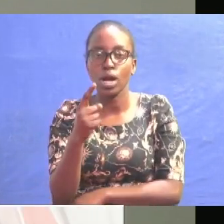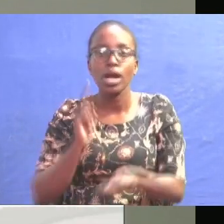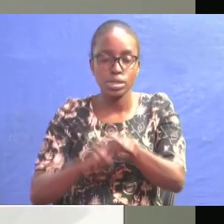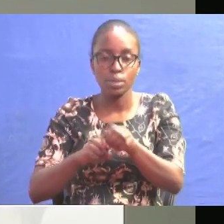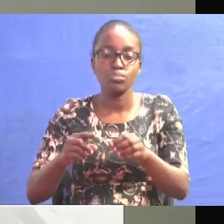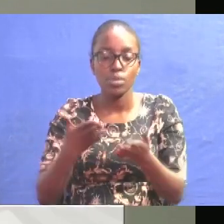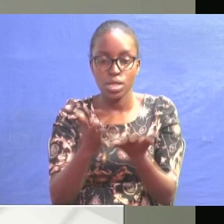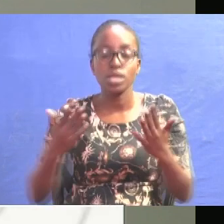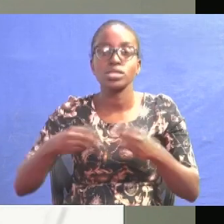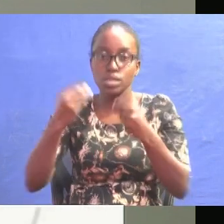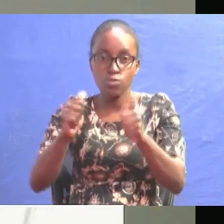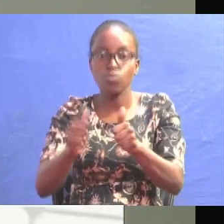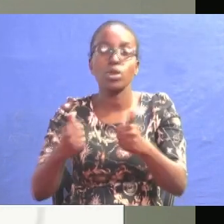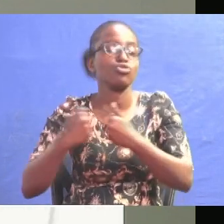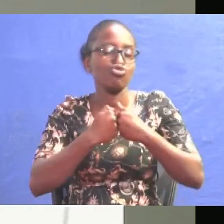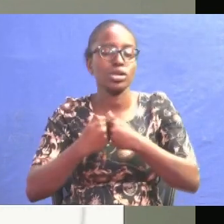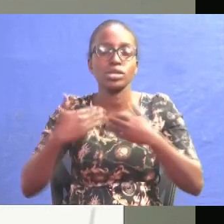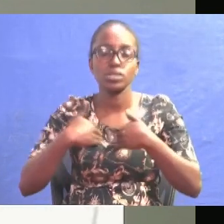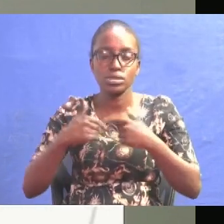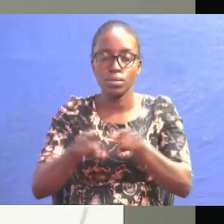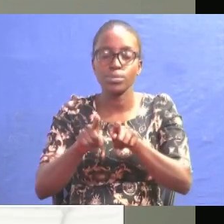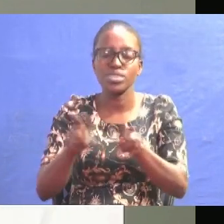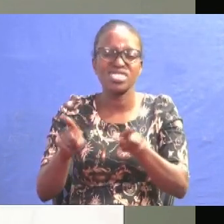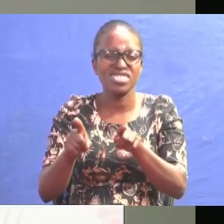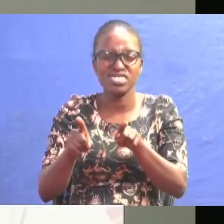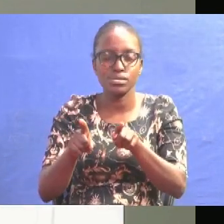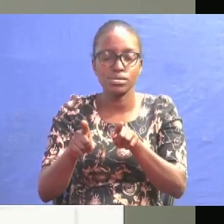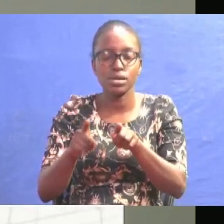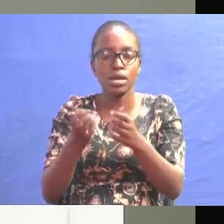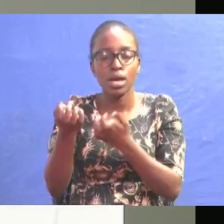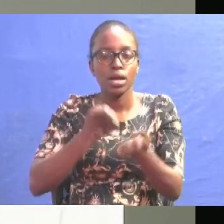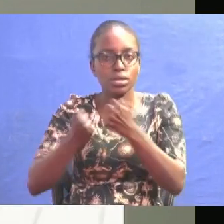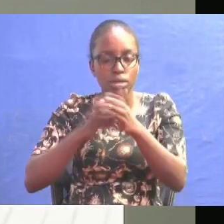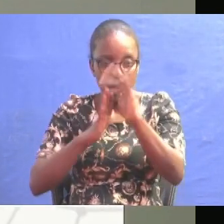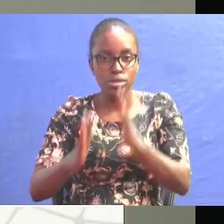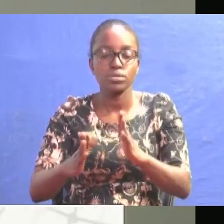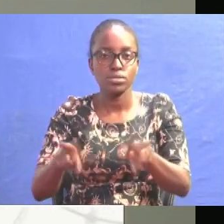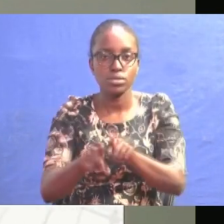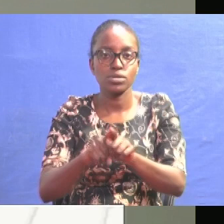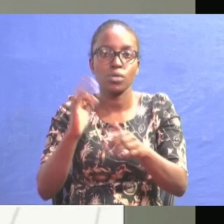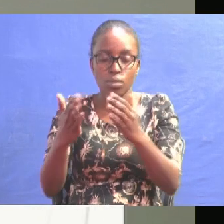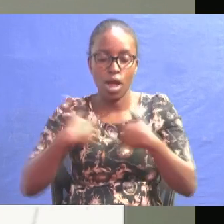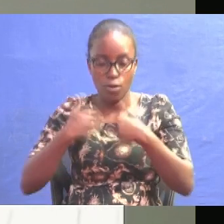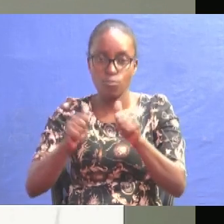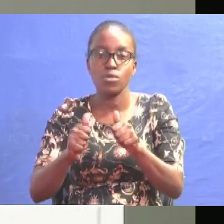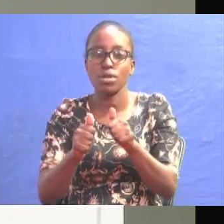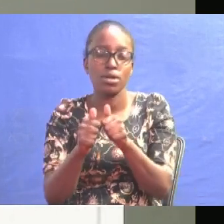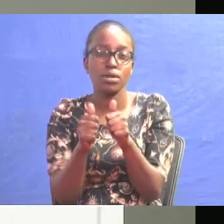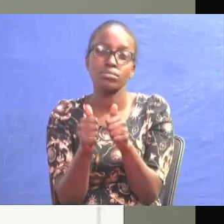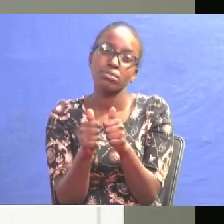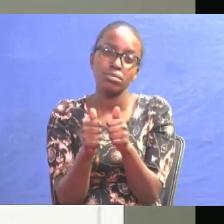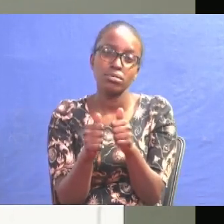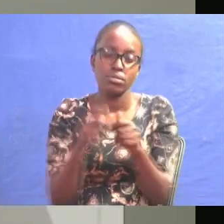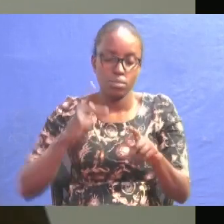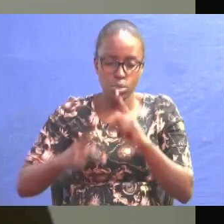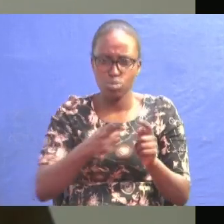a challenge in terms of accountability, in terms of taking the leadership trajectory that we are having. Who are these people watching